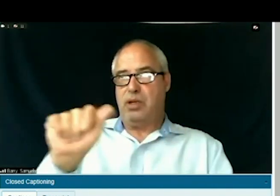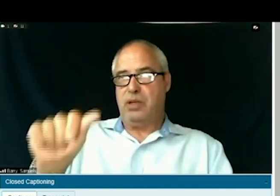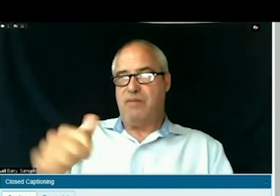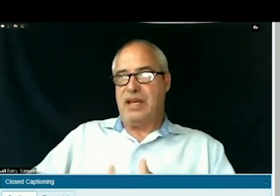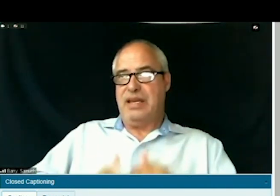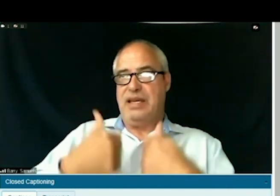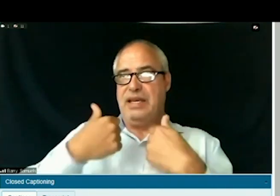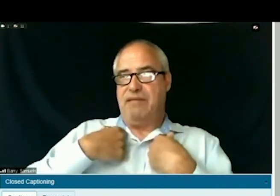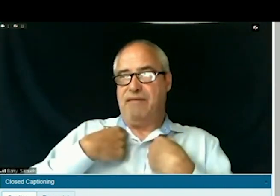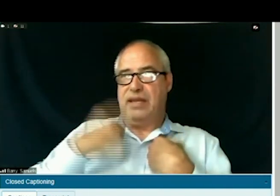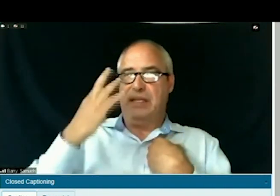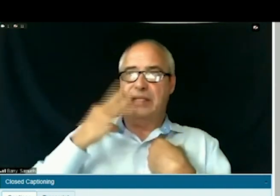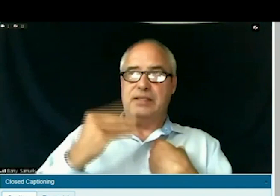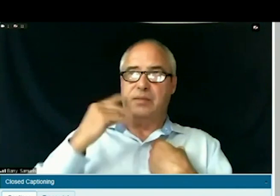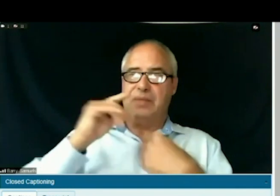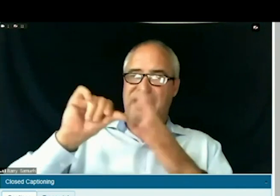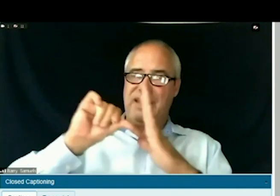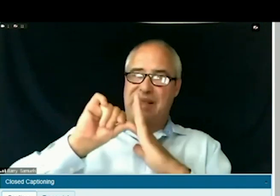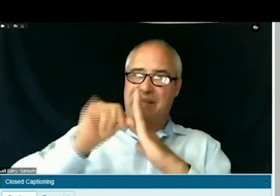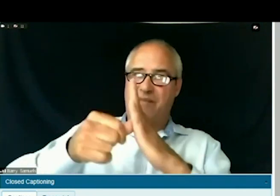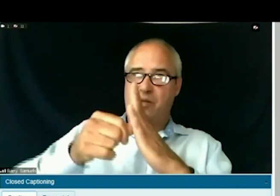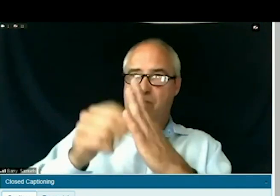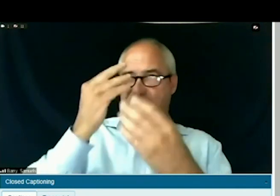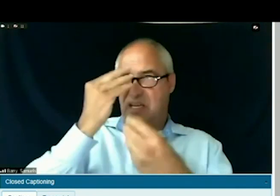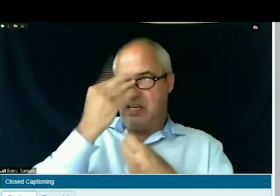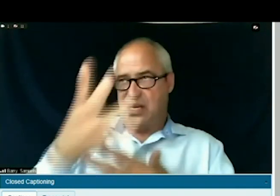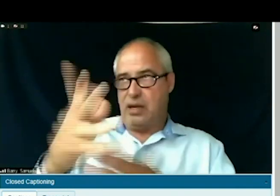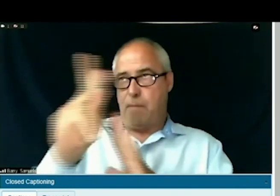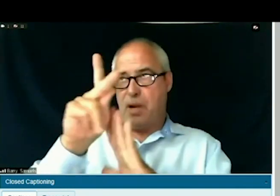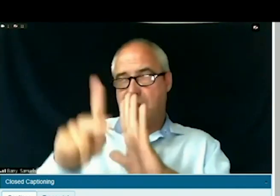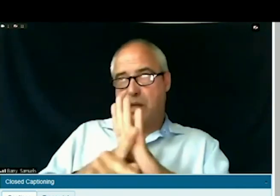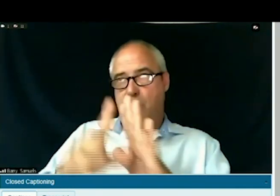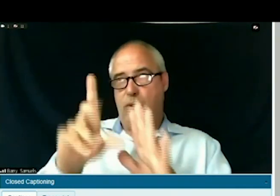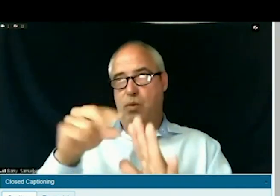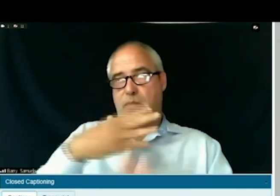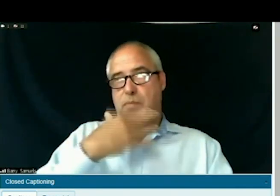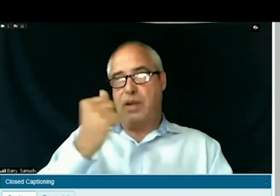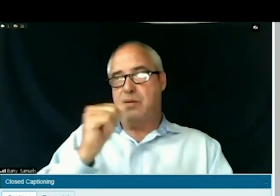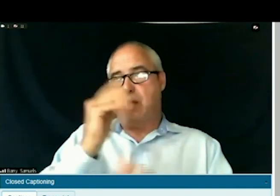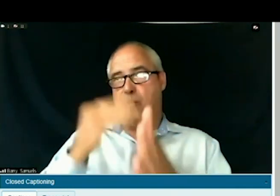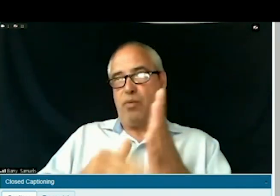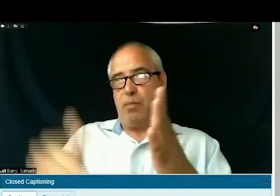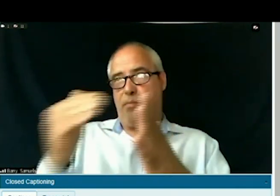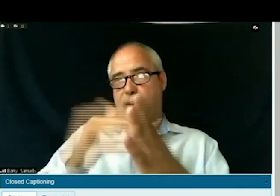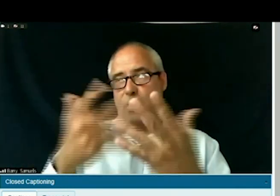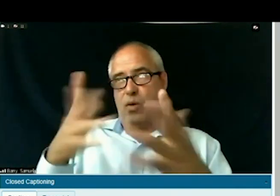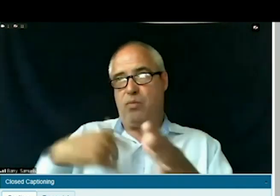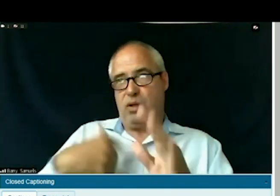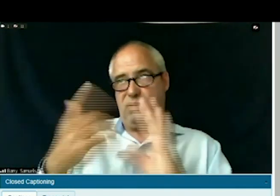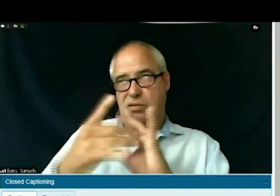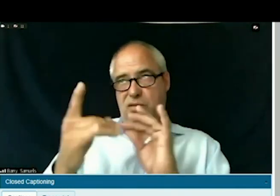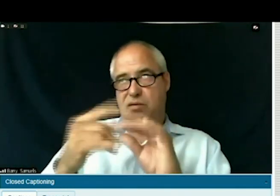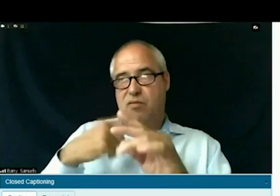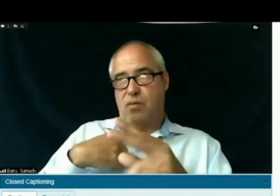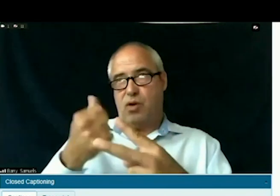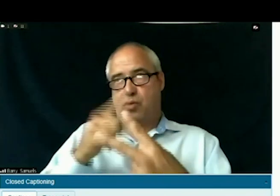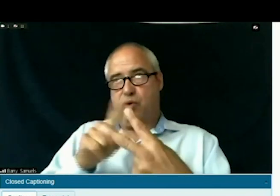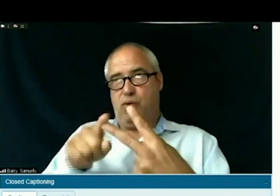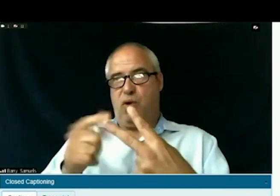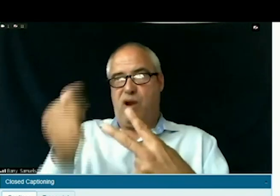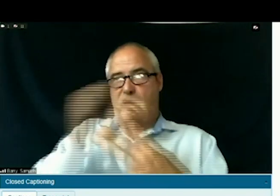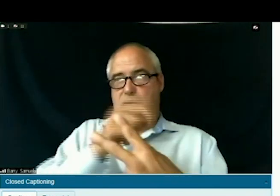the emphasis on data and policy. I will do my best not to repeat what has already been said by co-presenters.